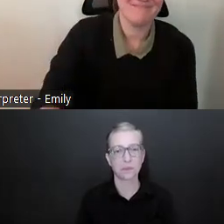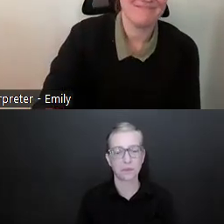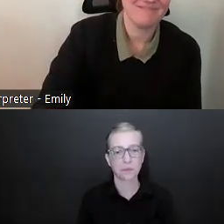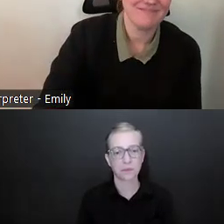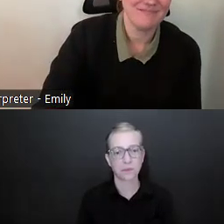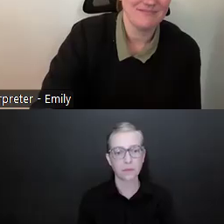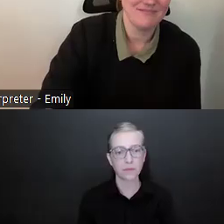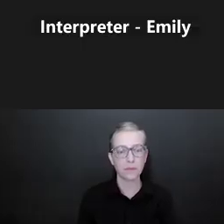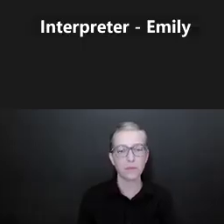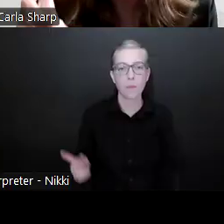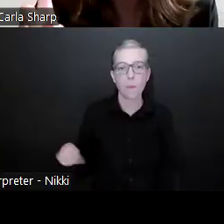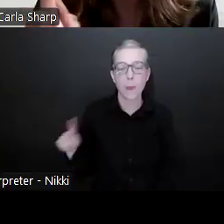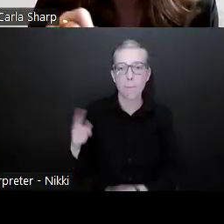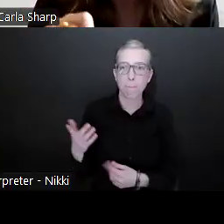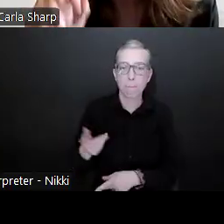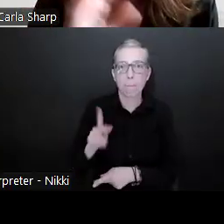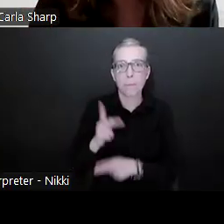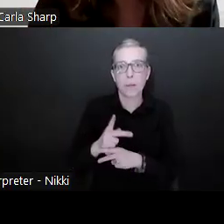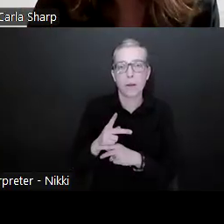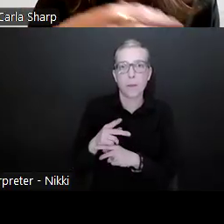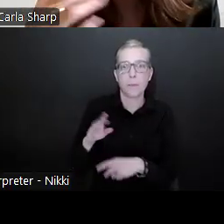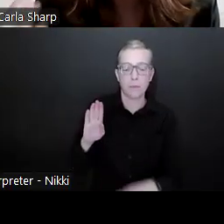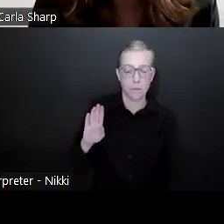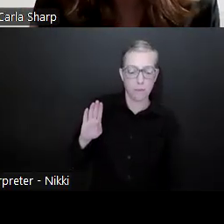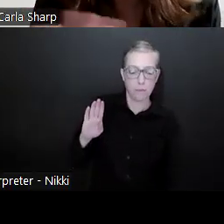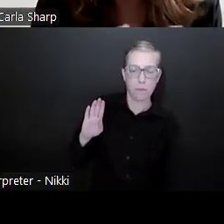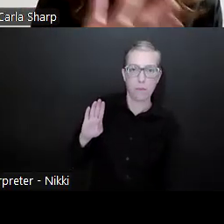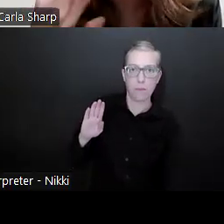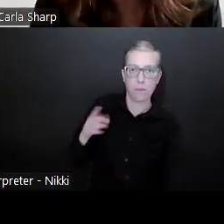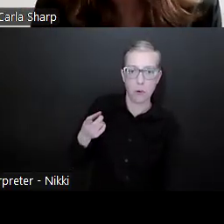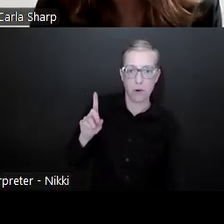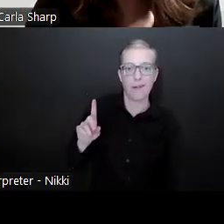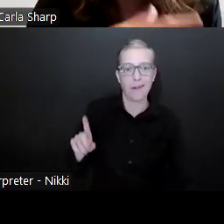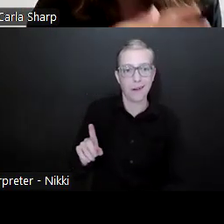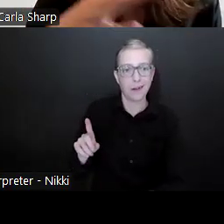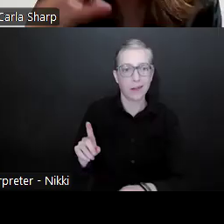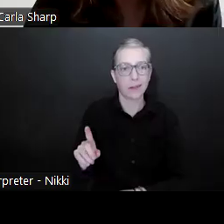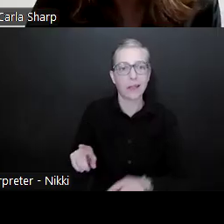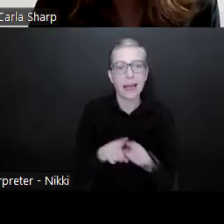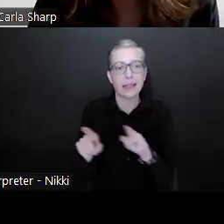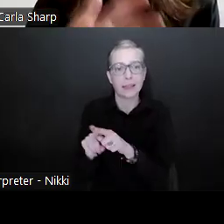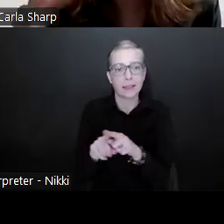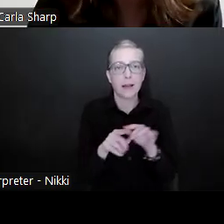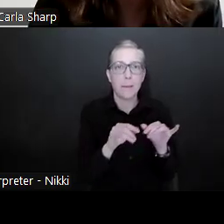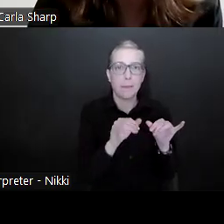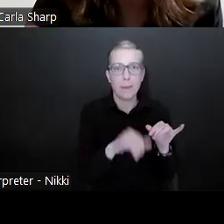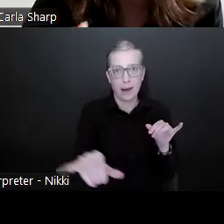borderline pattern as a specifier to give settings like DBT